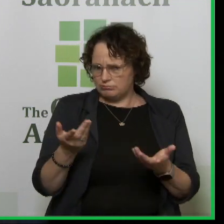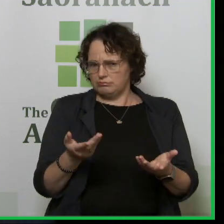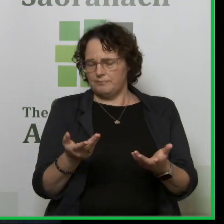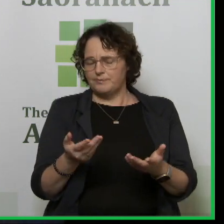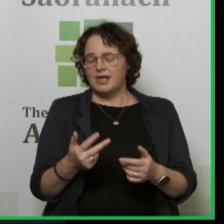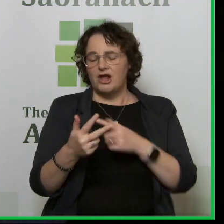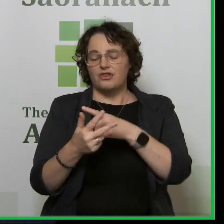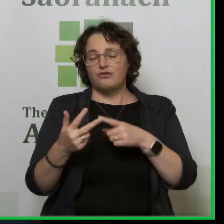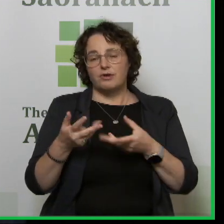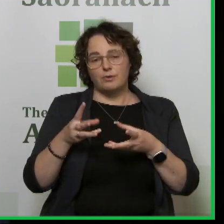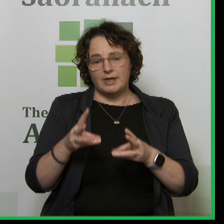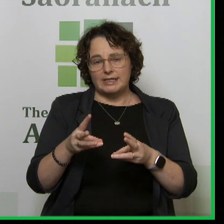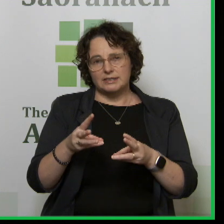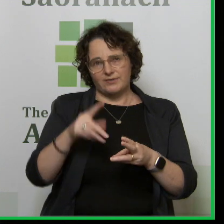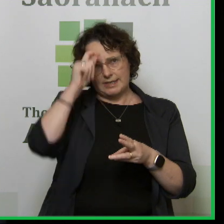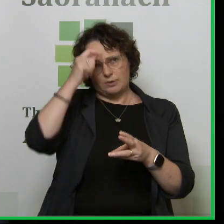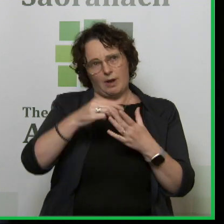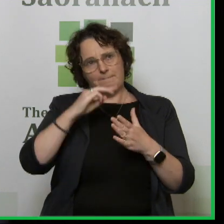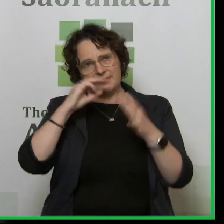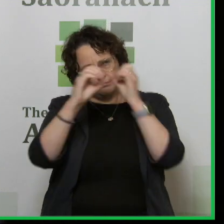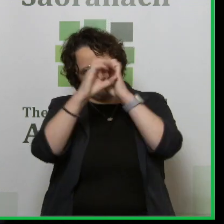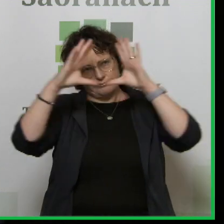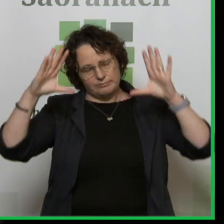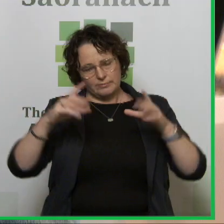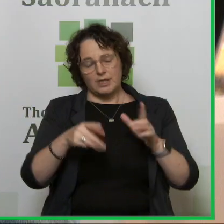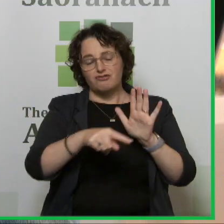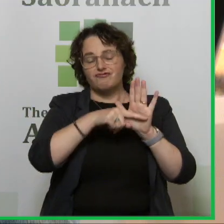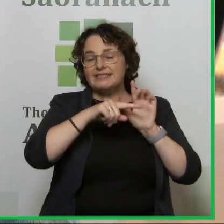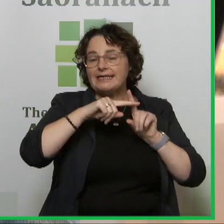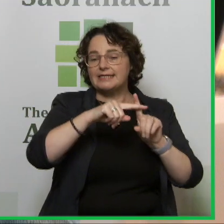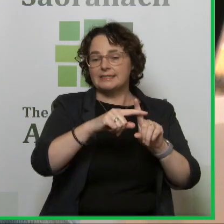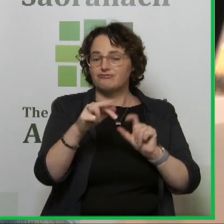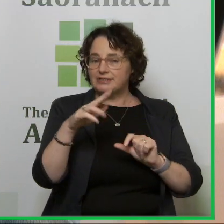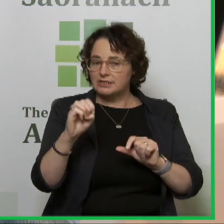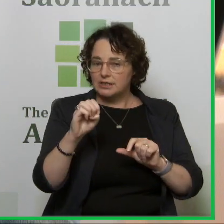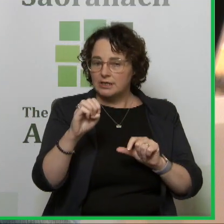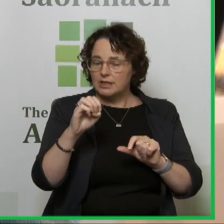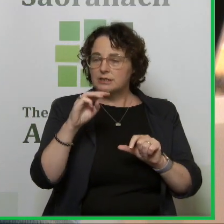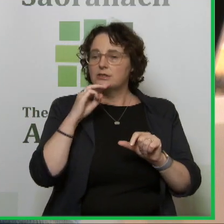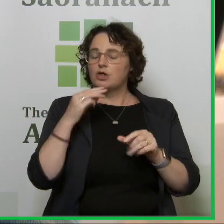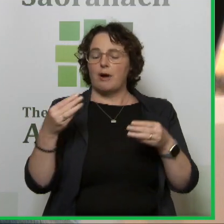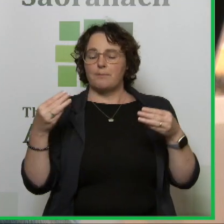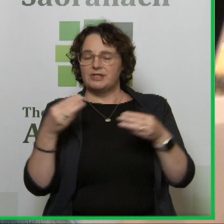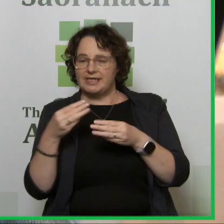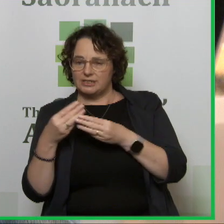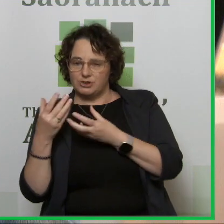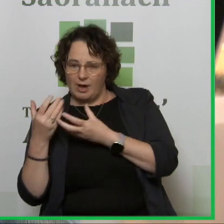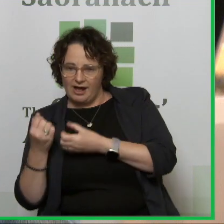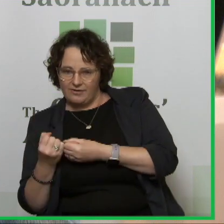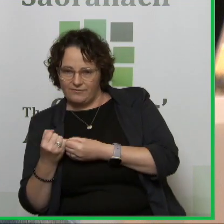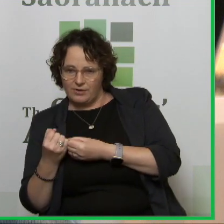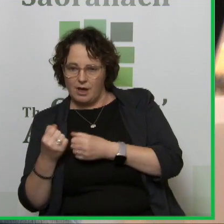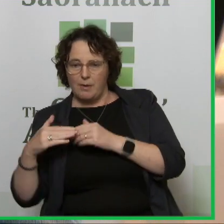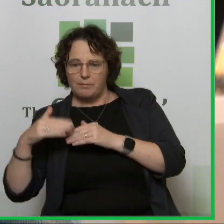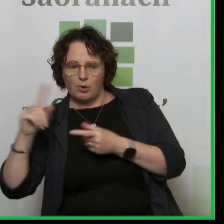underpinning ways of thinking about resilience. So resilience is this idea that your protective factors outweigh your risk factors. That means that